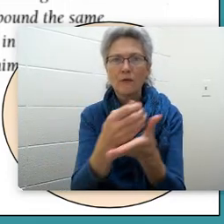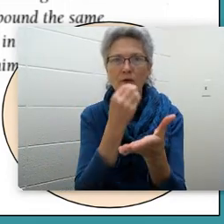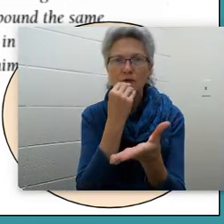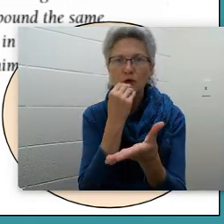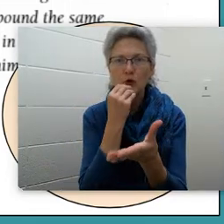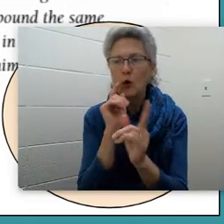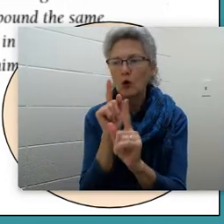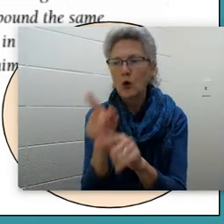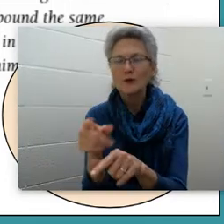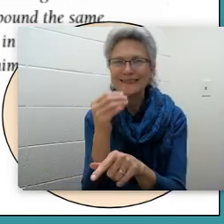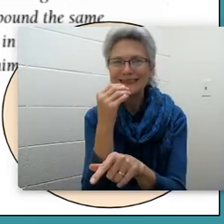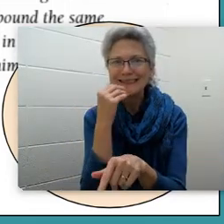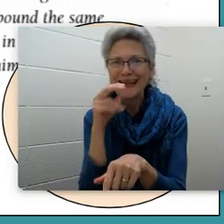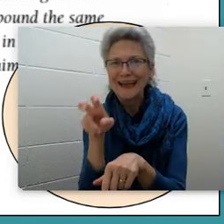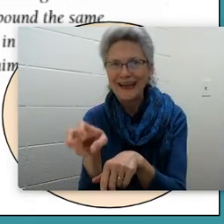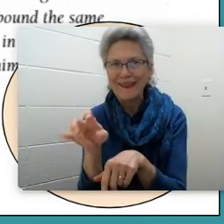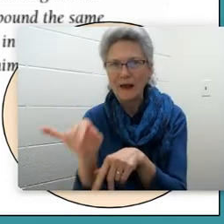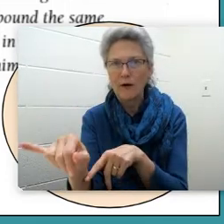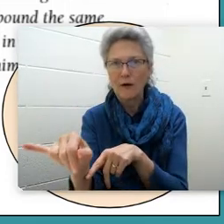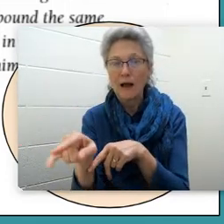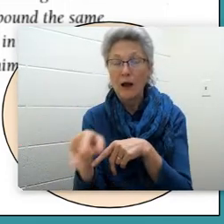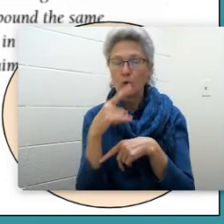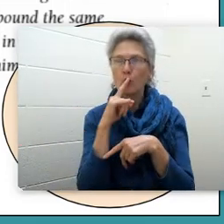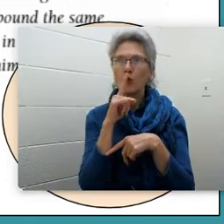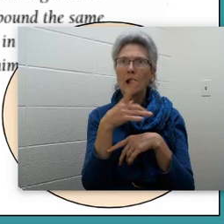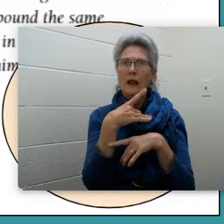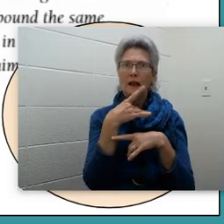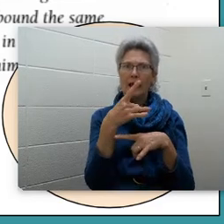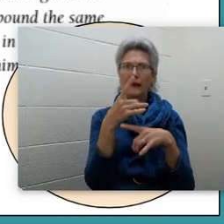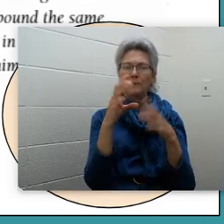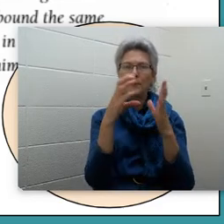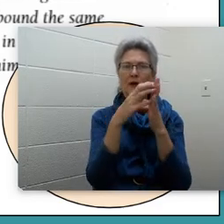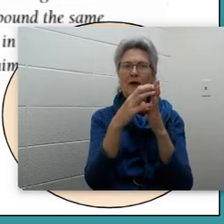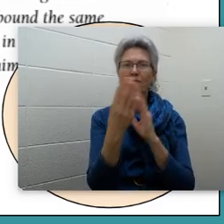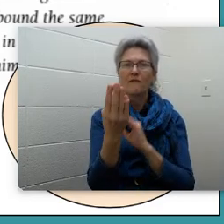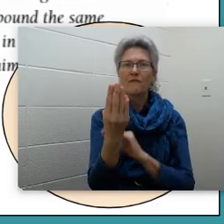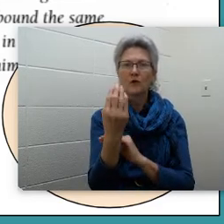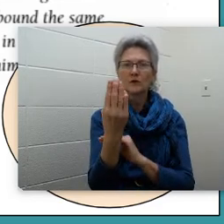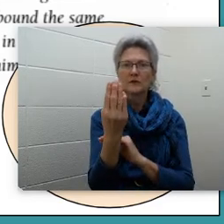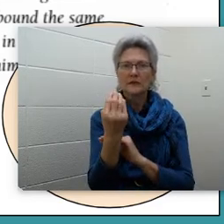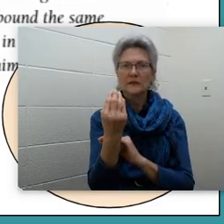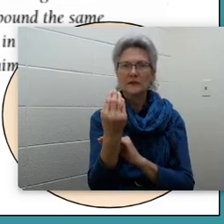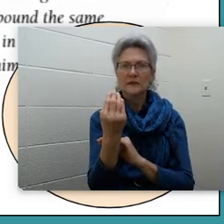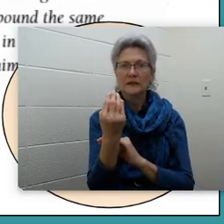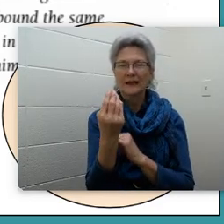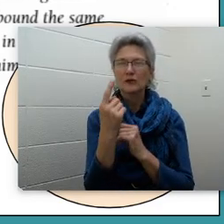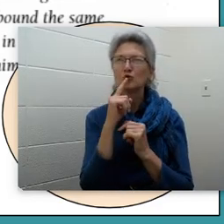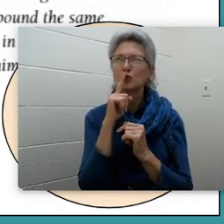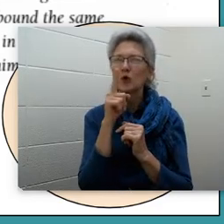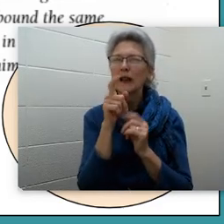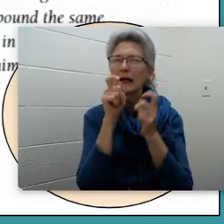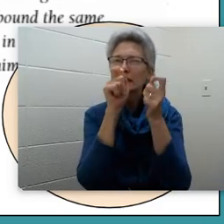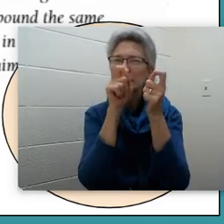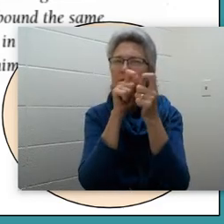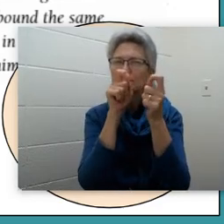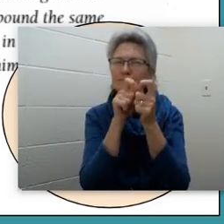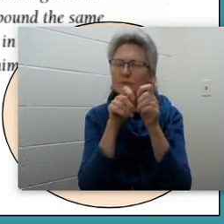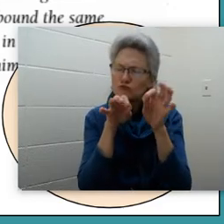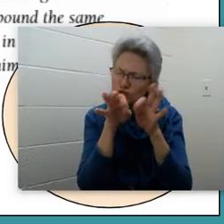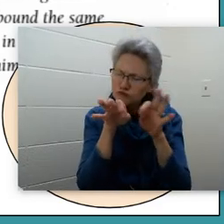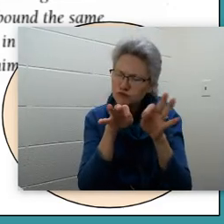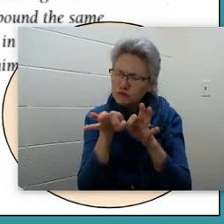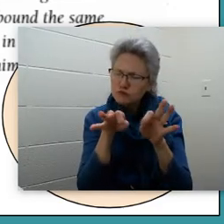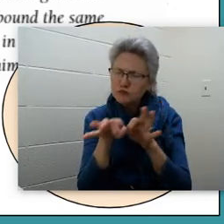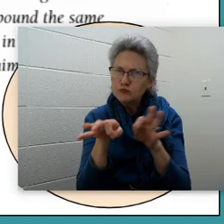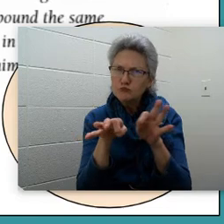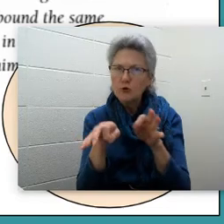eat. I really liked paragraph 14. That was just such a very detailed and